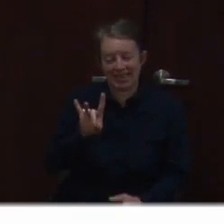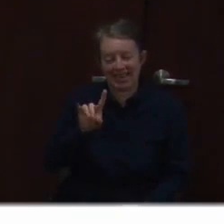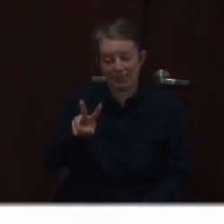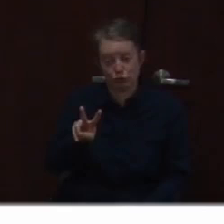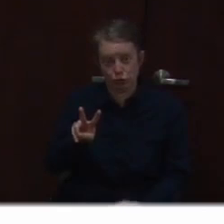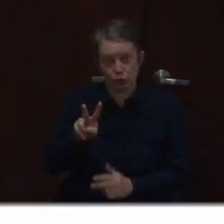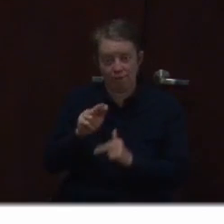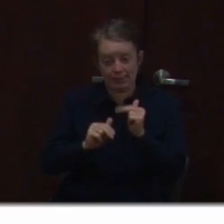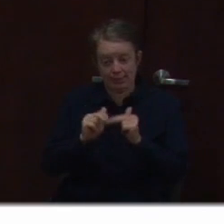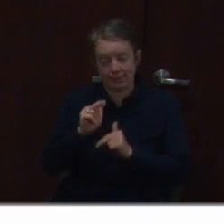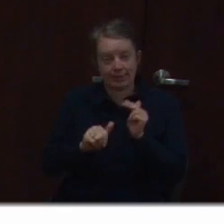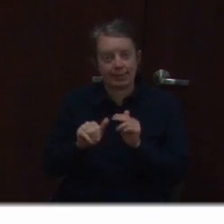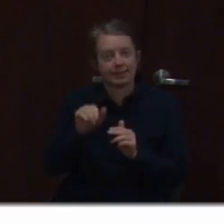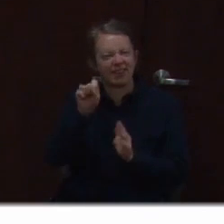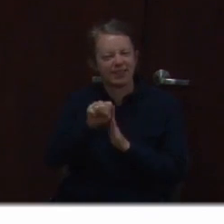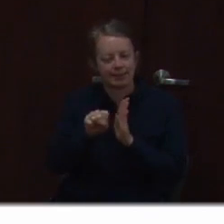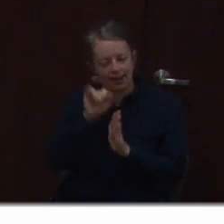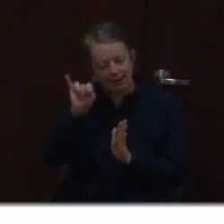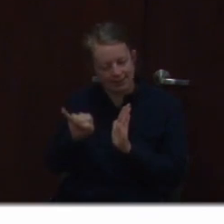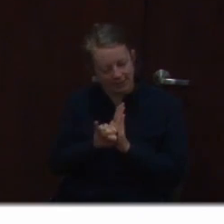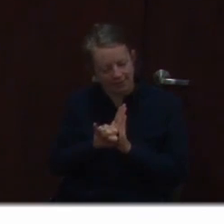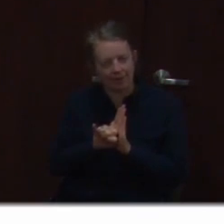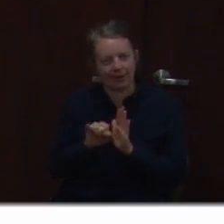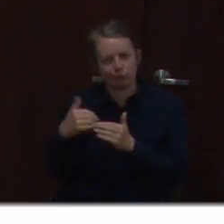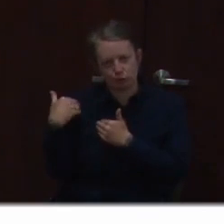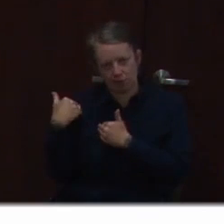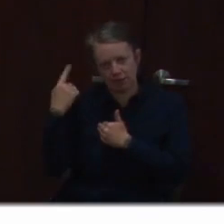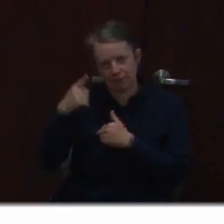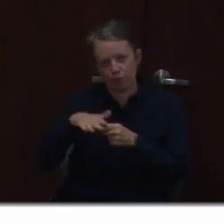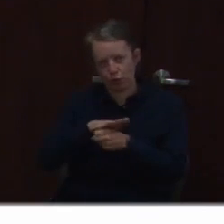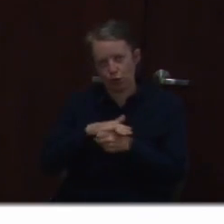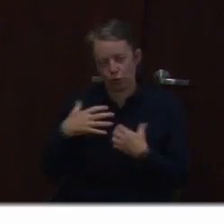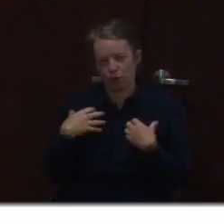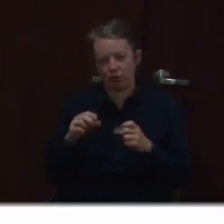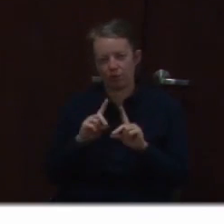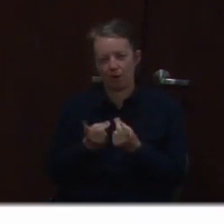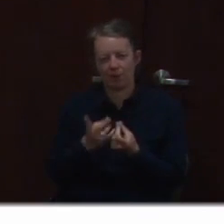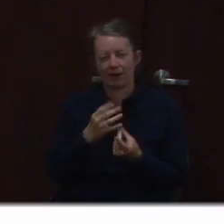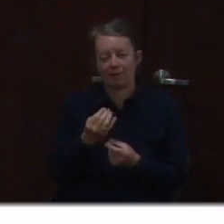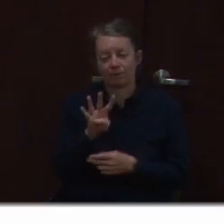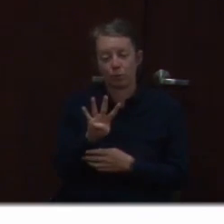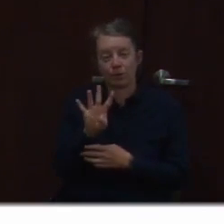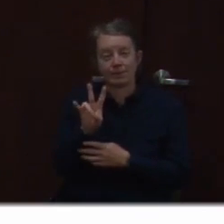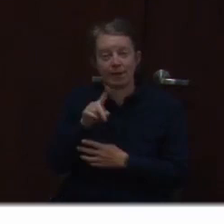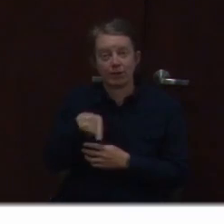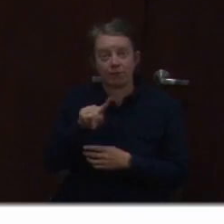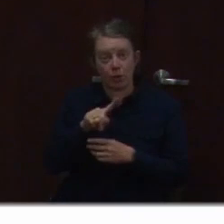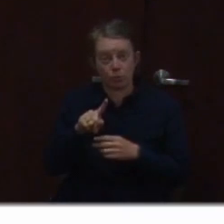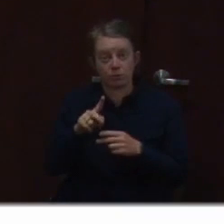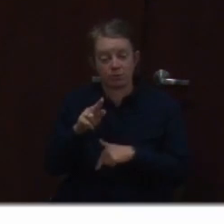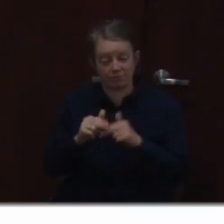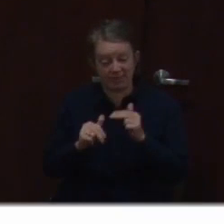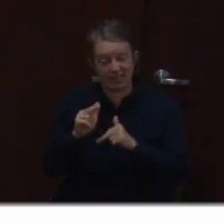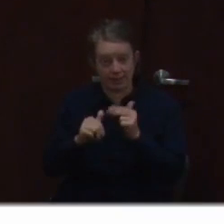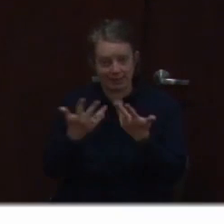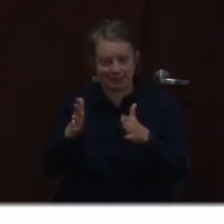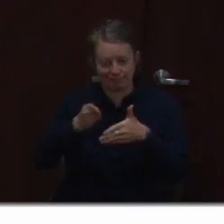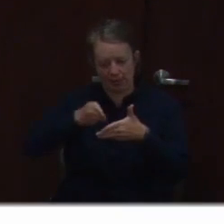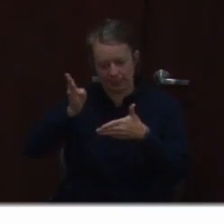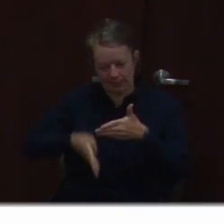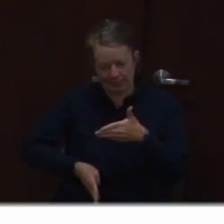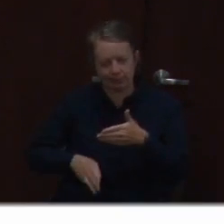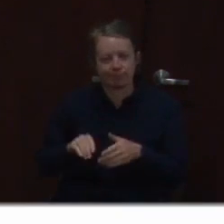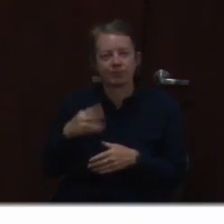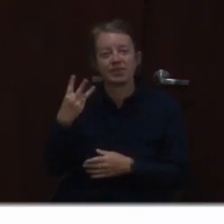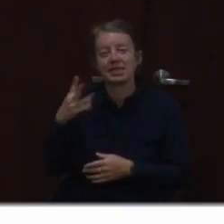the state for the responsibility of the local health department. 47 of those long-term care facilities have been completed. 16